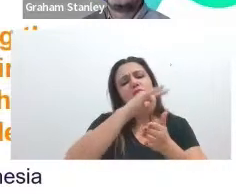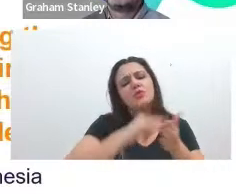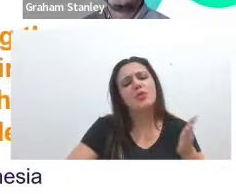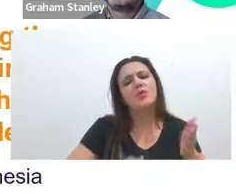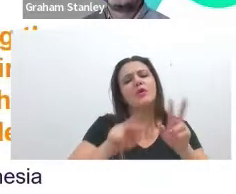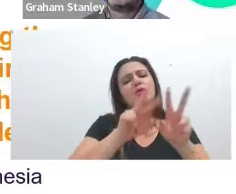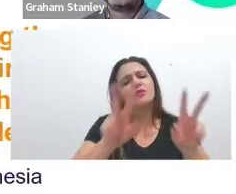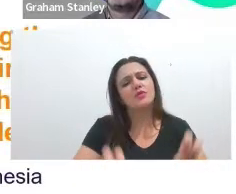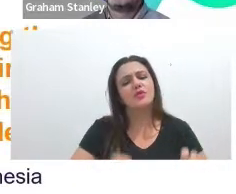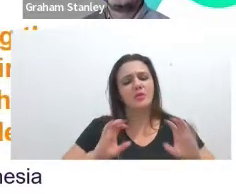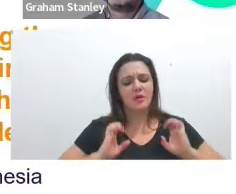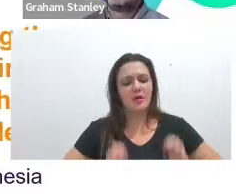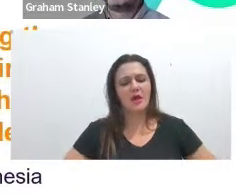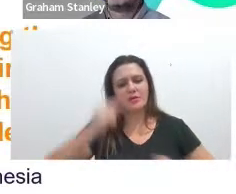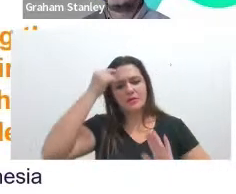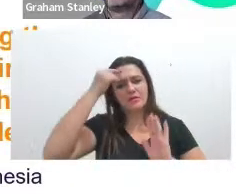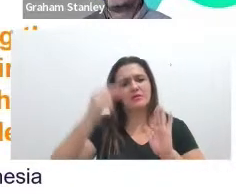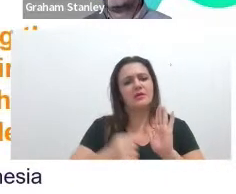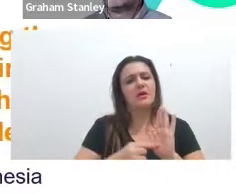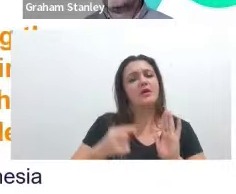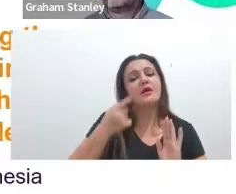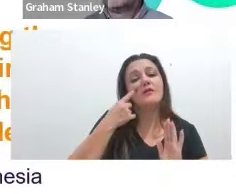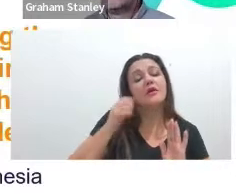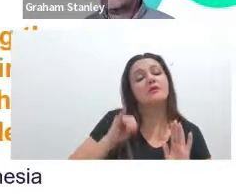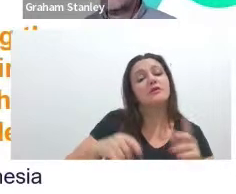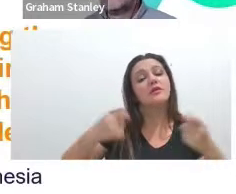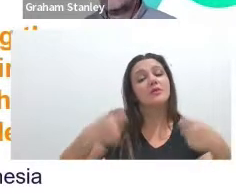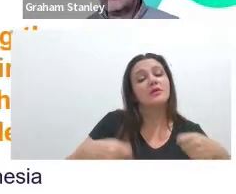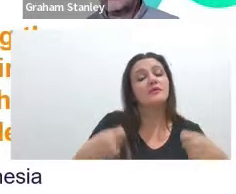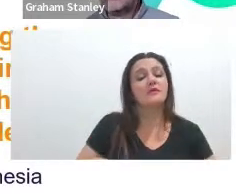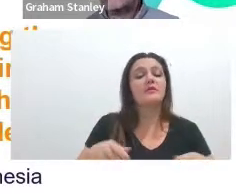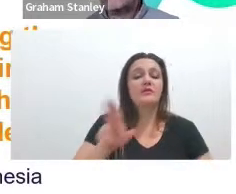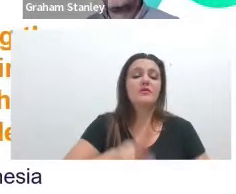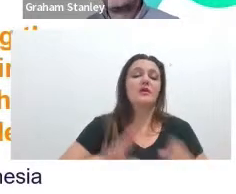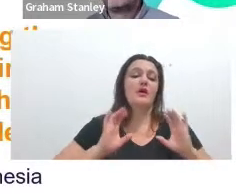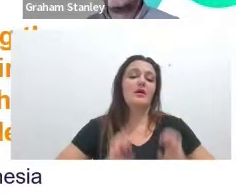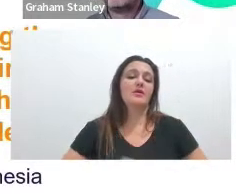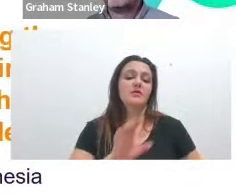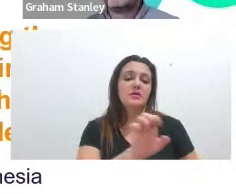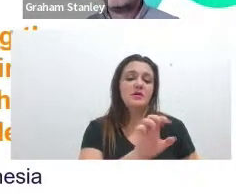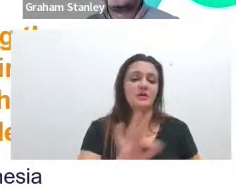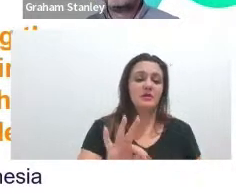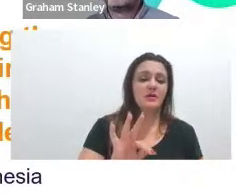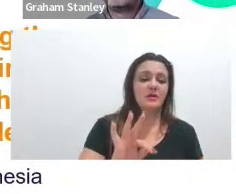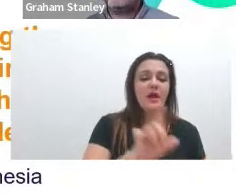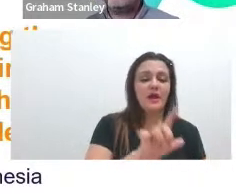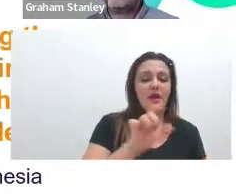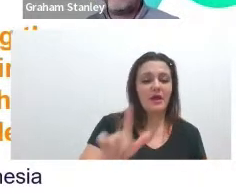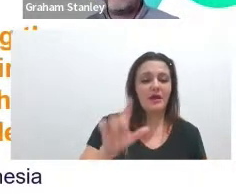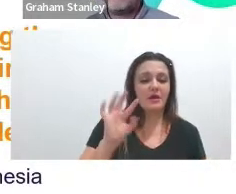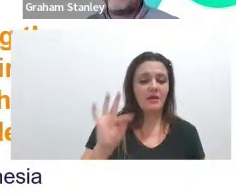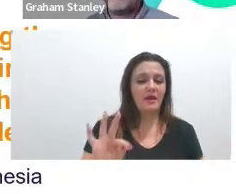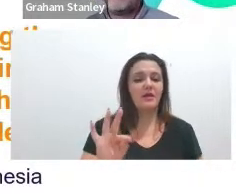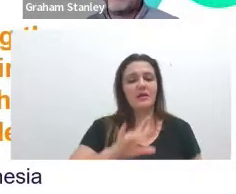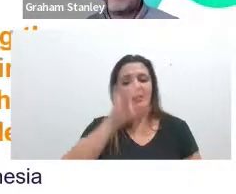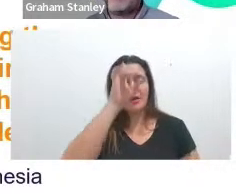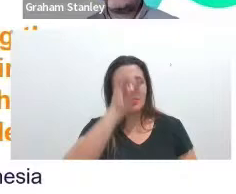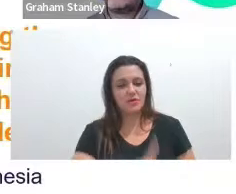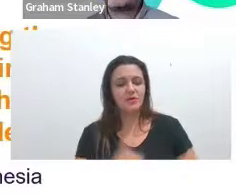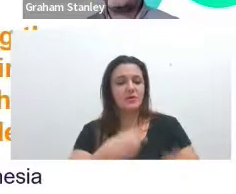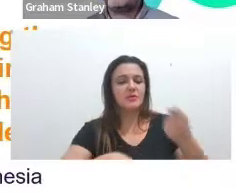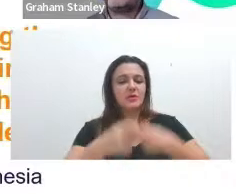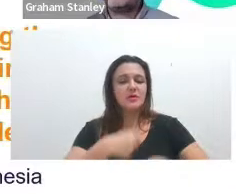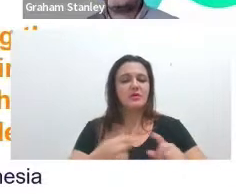ethics framework is needed for ELT. According to Wendy Eady, who is Managing Director of a UK-based education technology company,